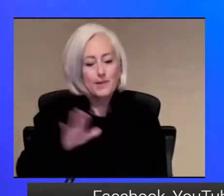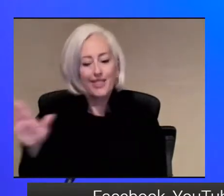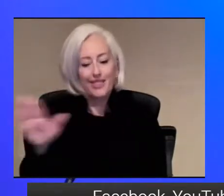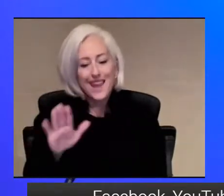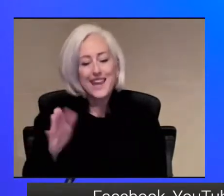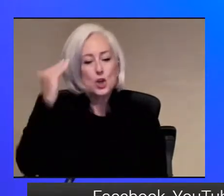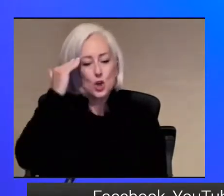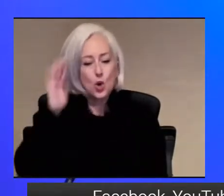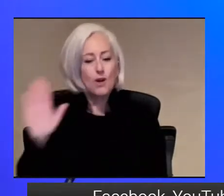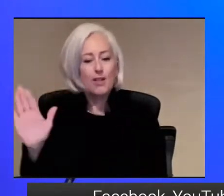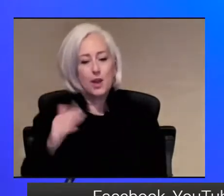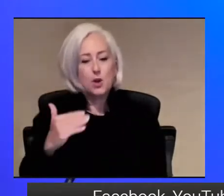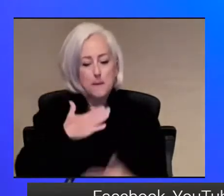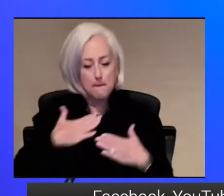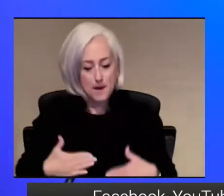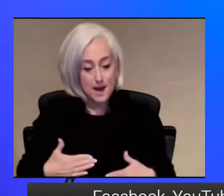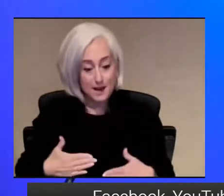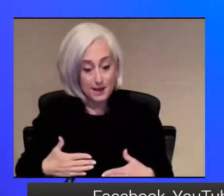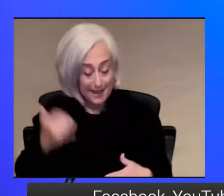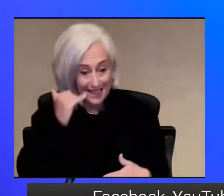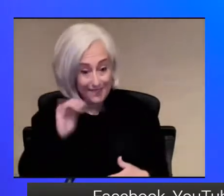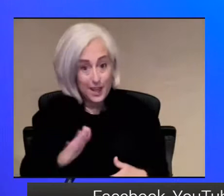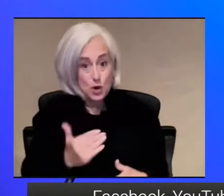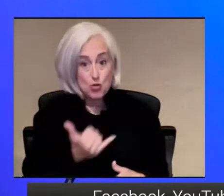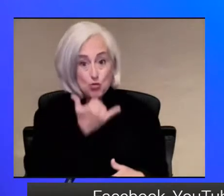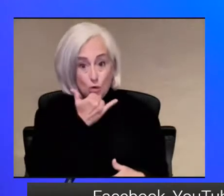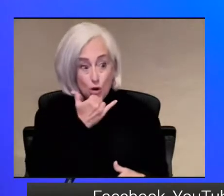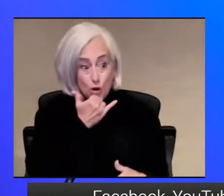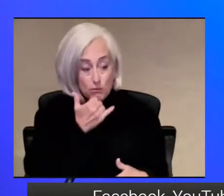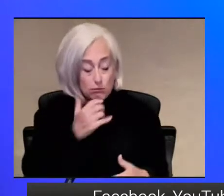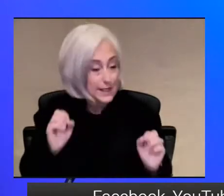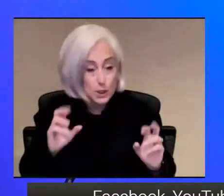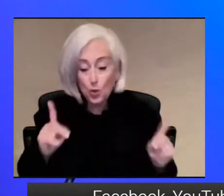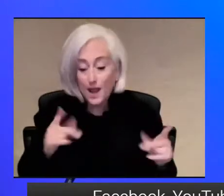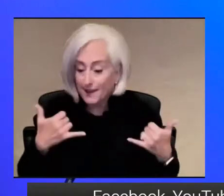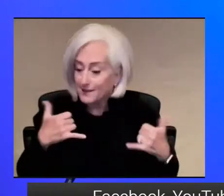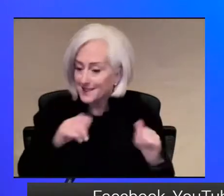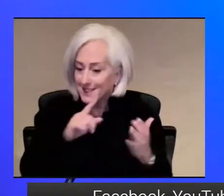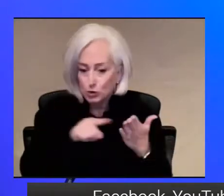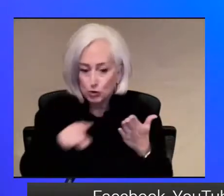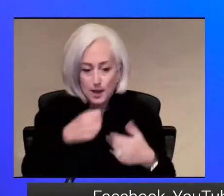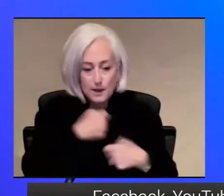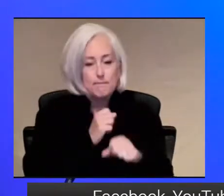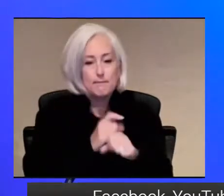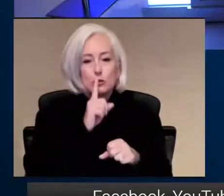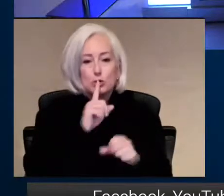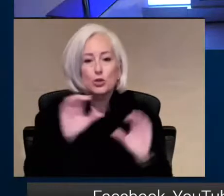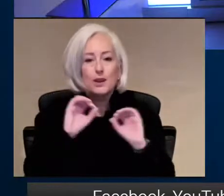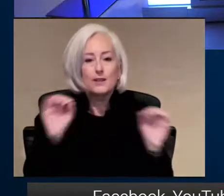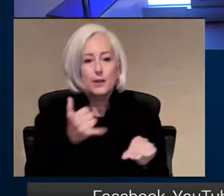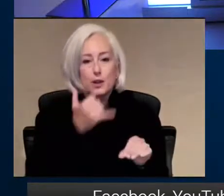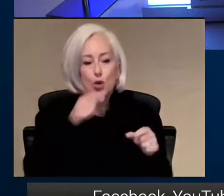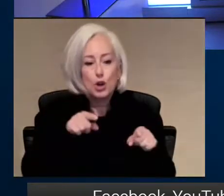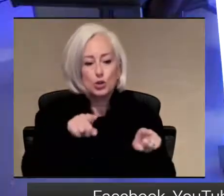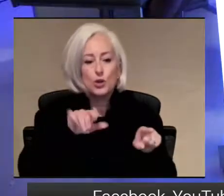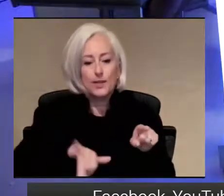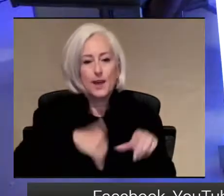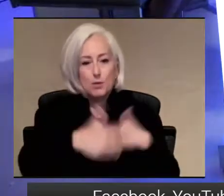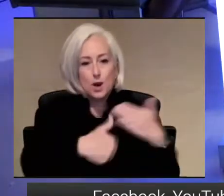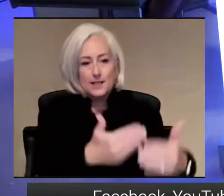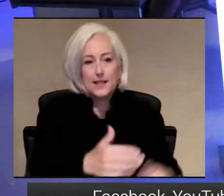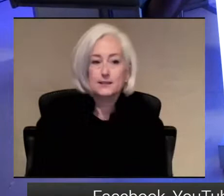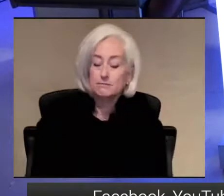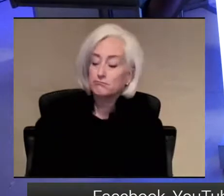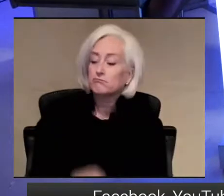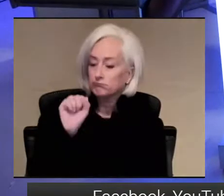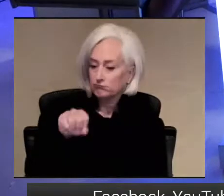they're wrong, it is okay to check and make sure that there is nothing wrong during that process. And I think here at